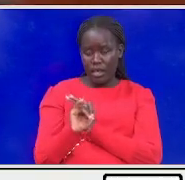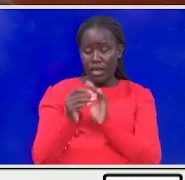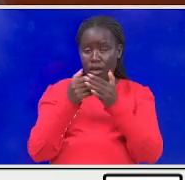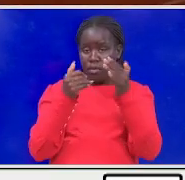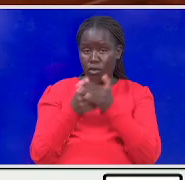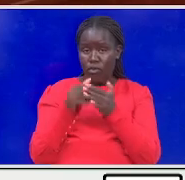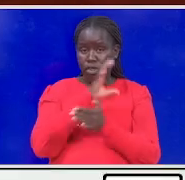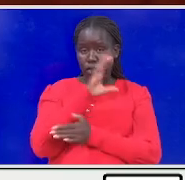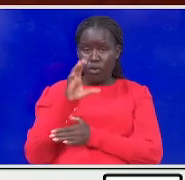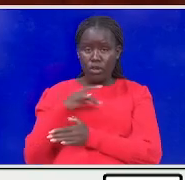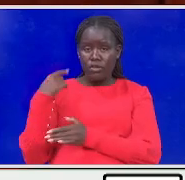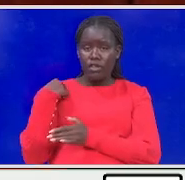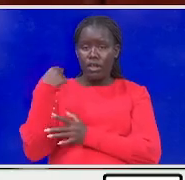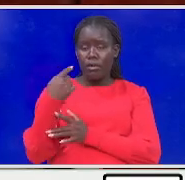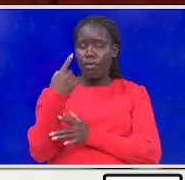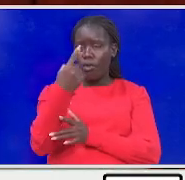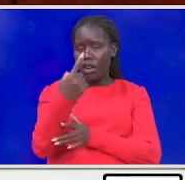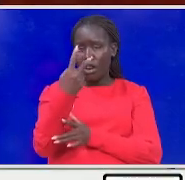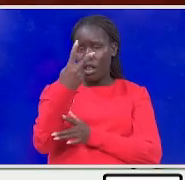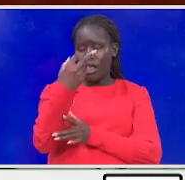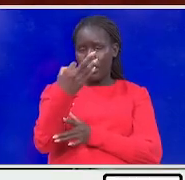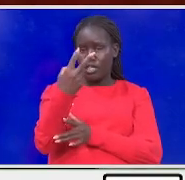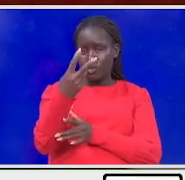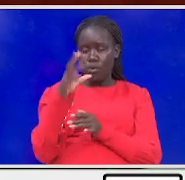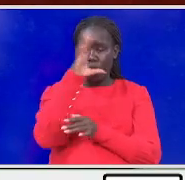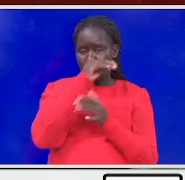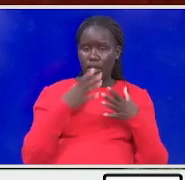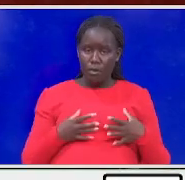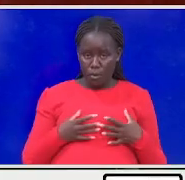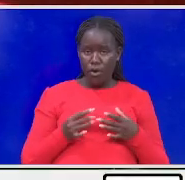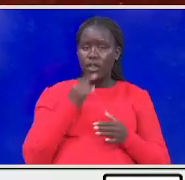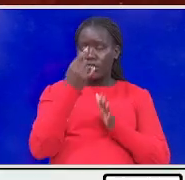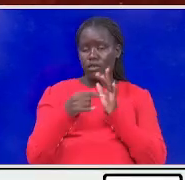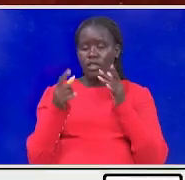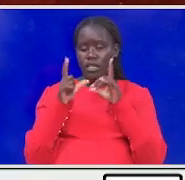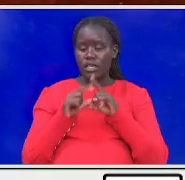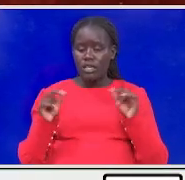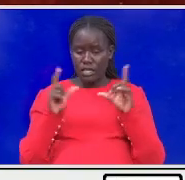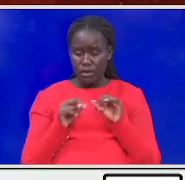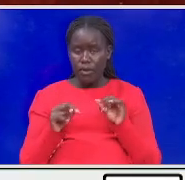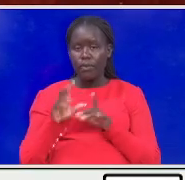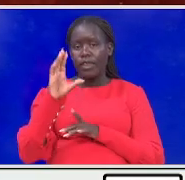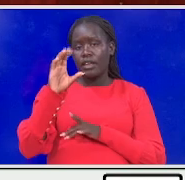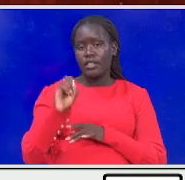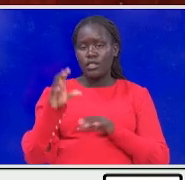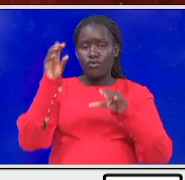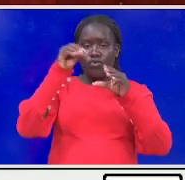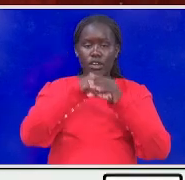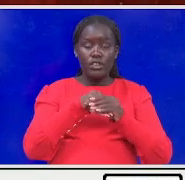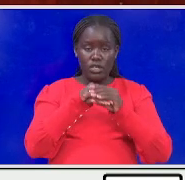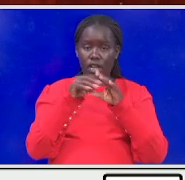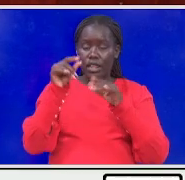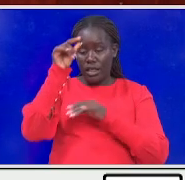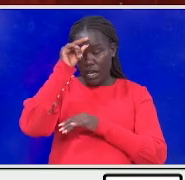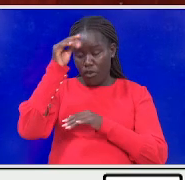Committee on the number of the 132 missing persons. They further claim that the statement made by Kindiki is a clear indication that the government